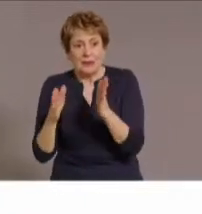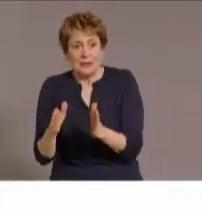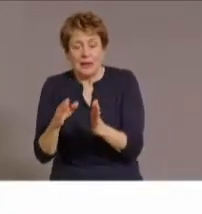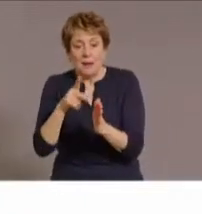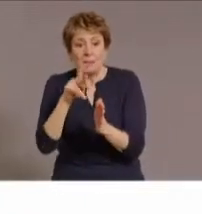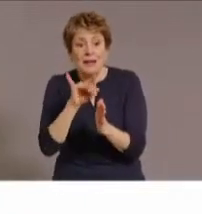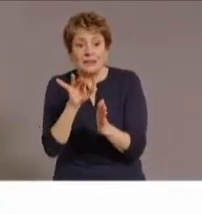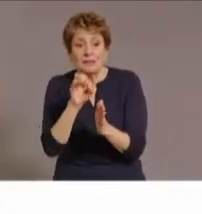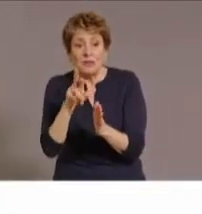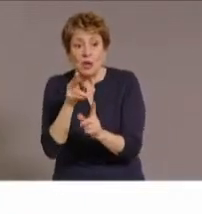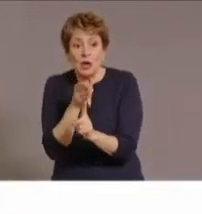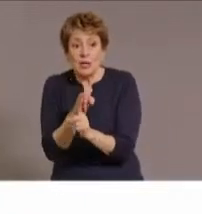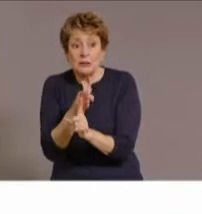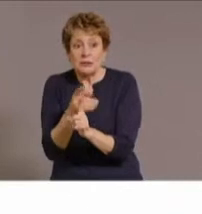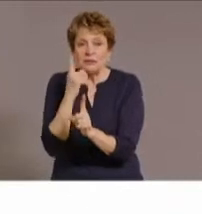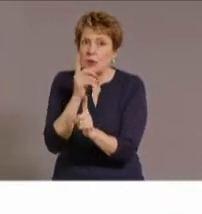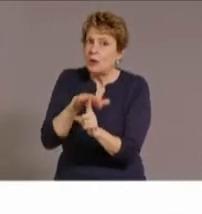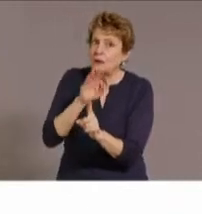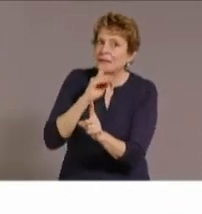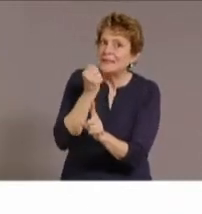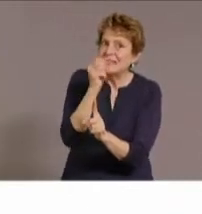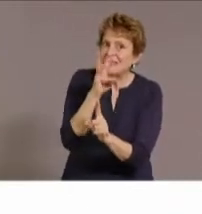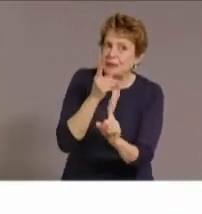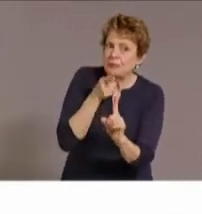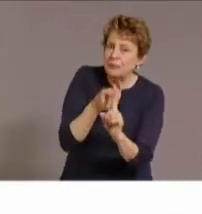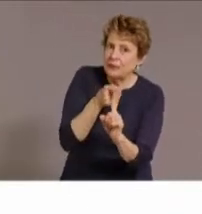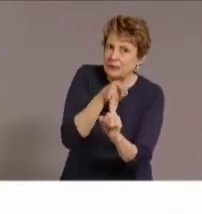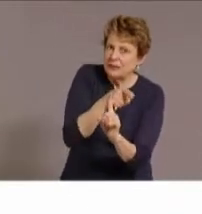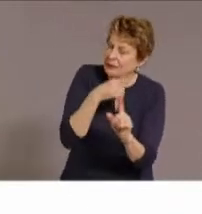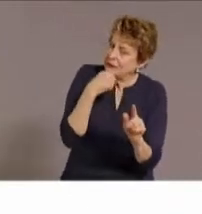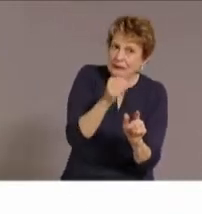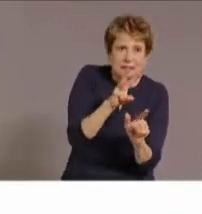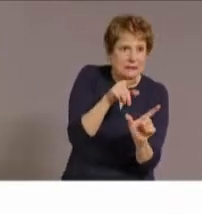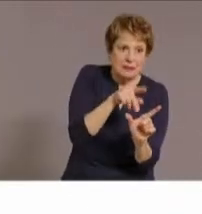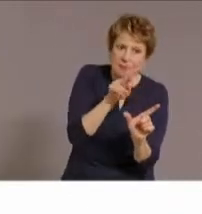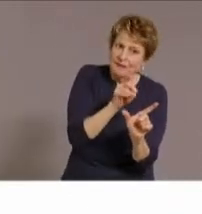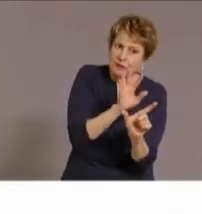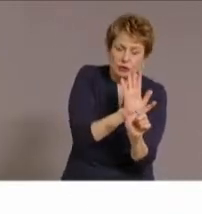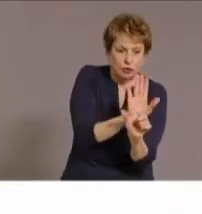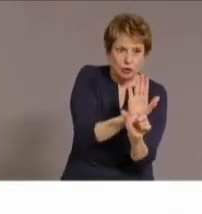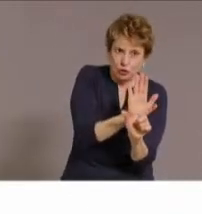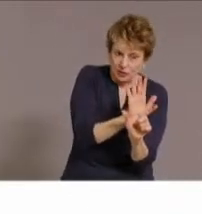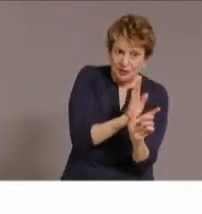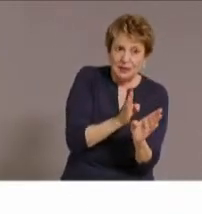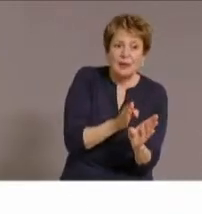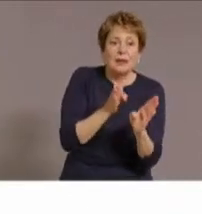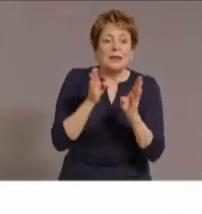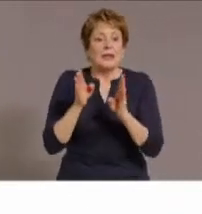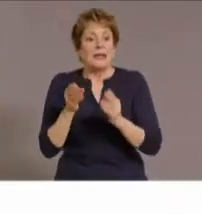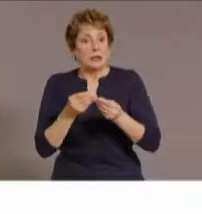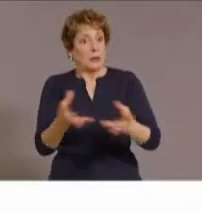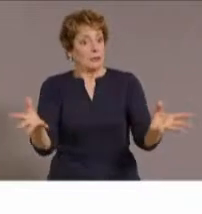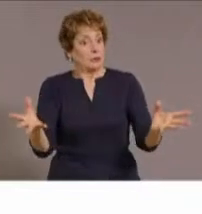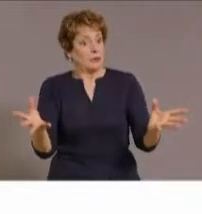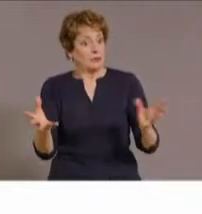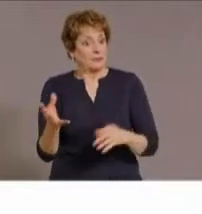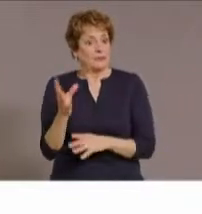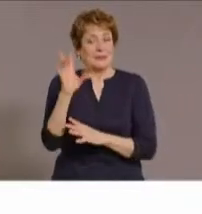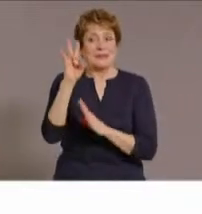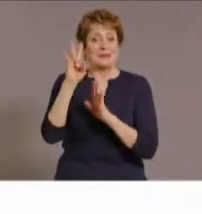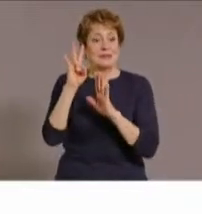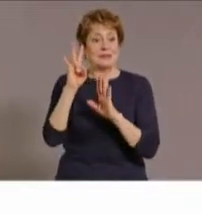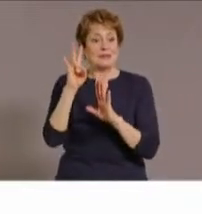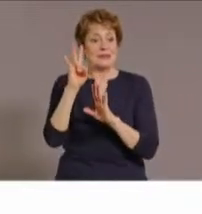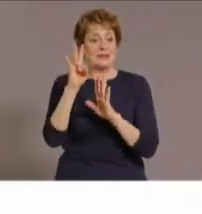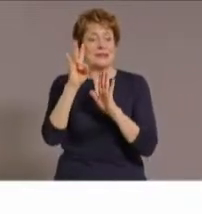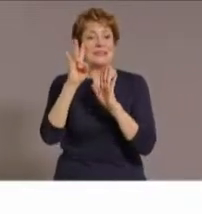and 17-year-olds, we administer that at our 7 state-operated pods. However, there are pharmacies now that